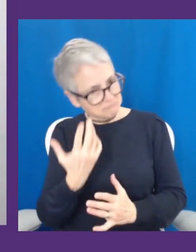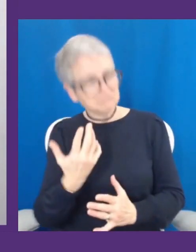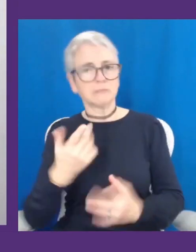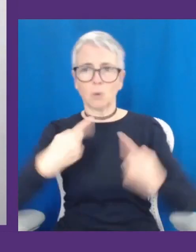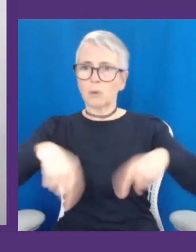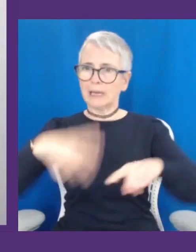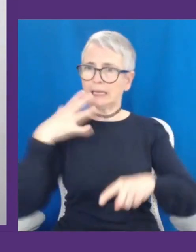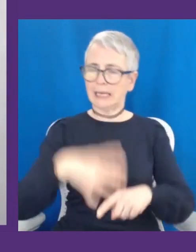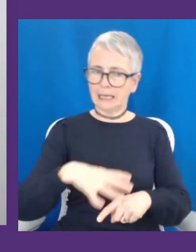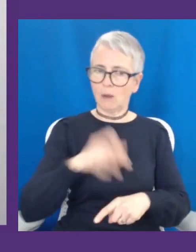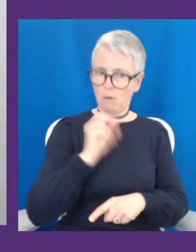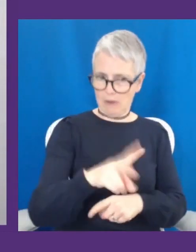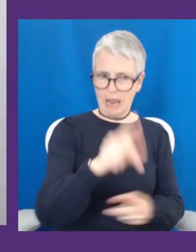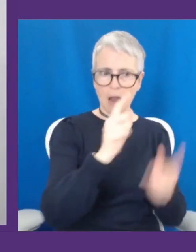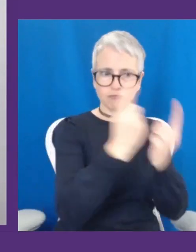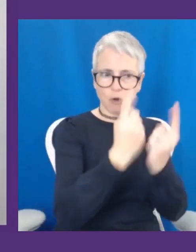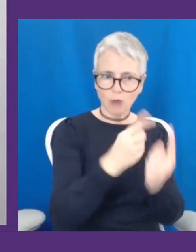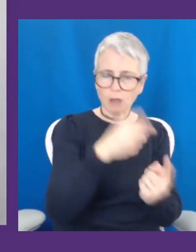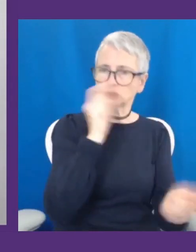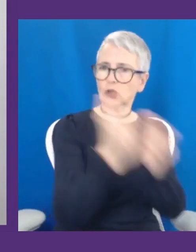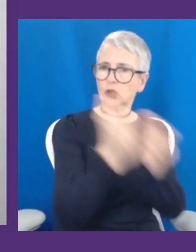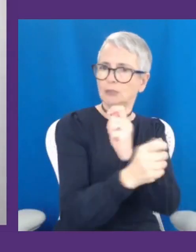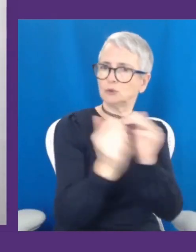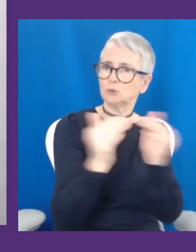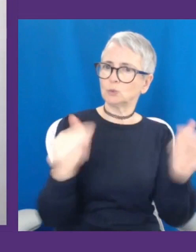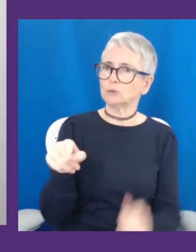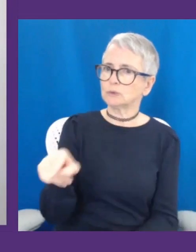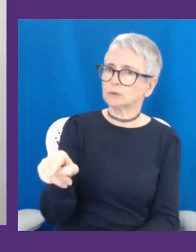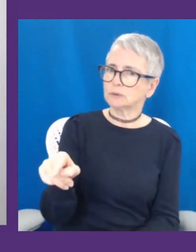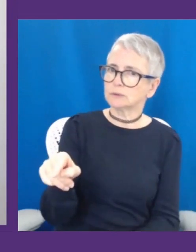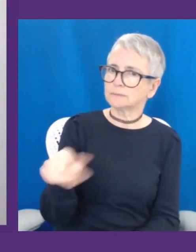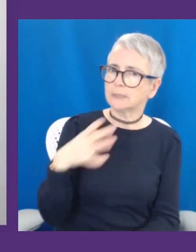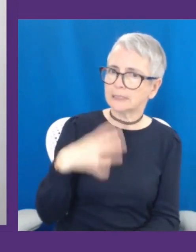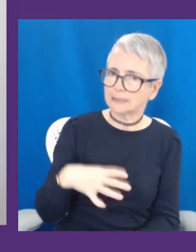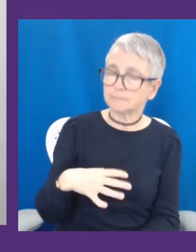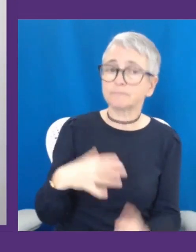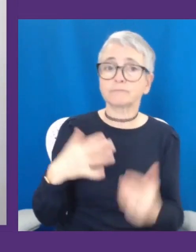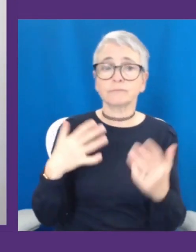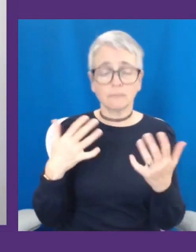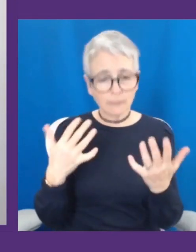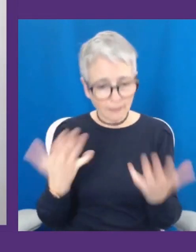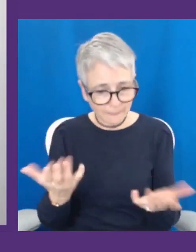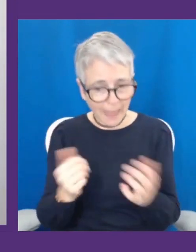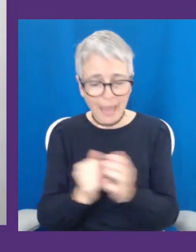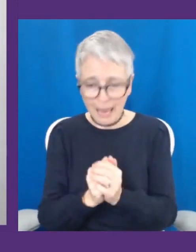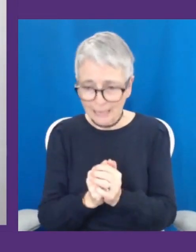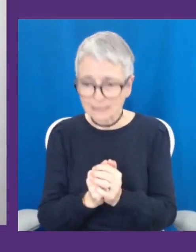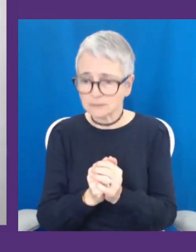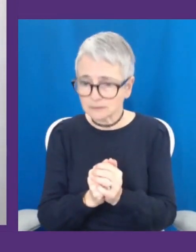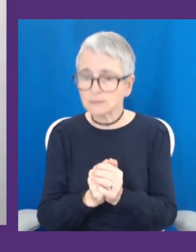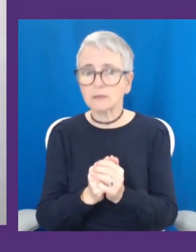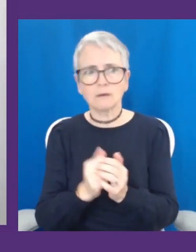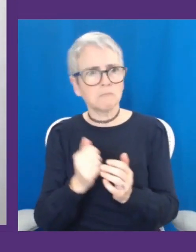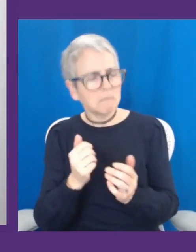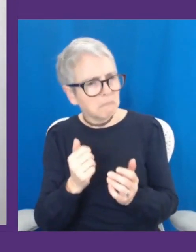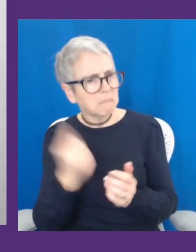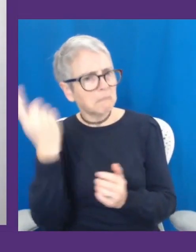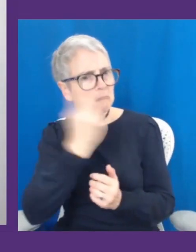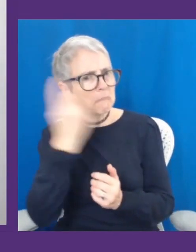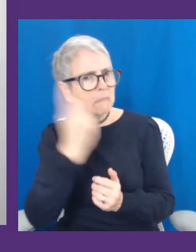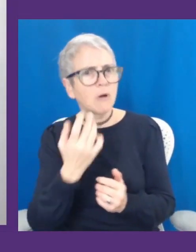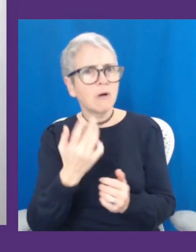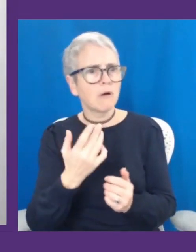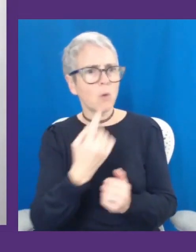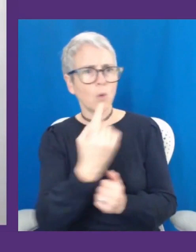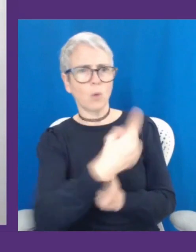challenge. And then it goes all the way around to how do we look after people in the workplace with disability. And there's